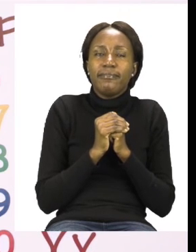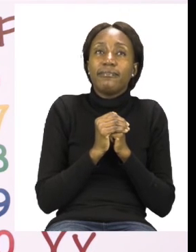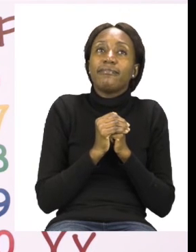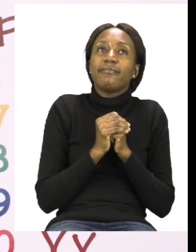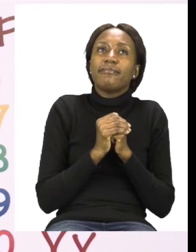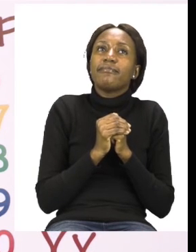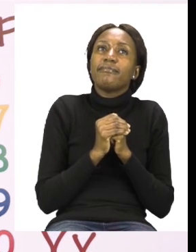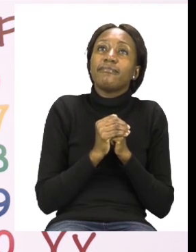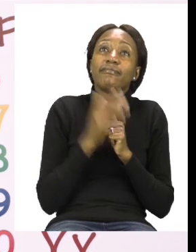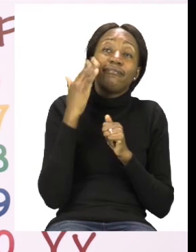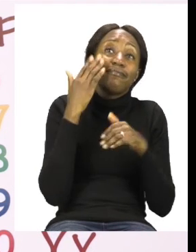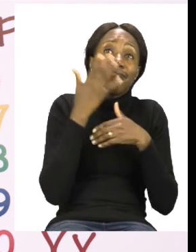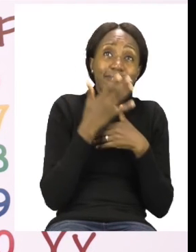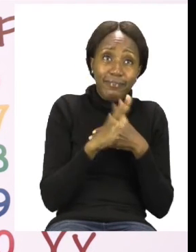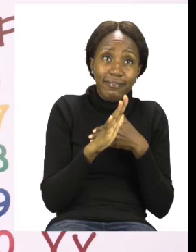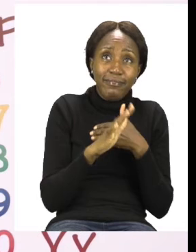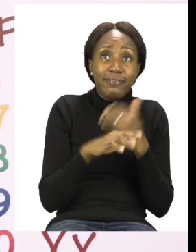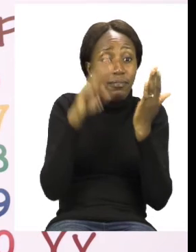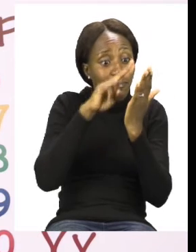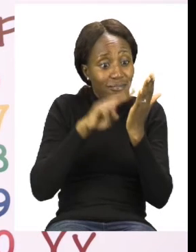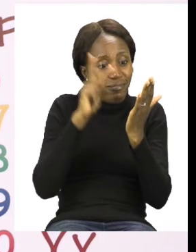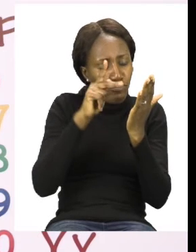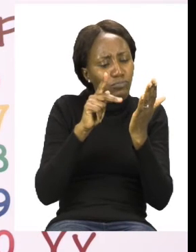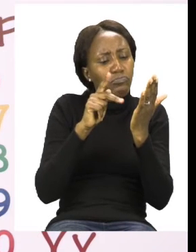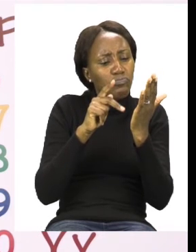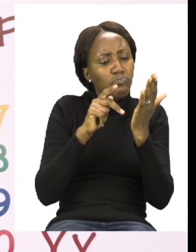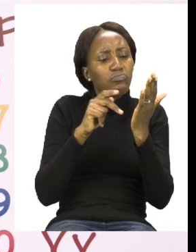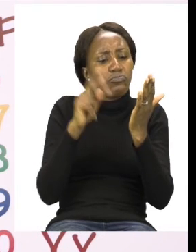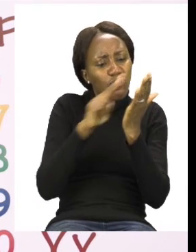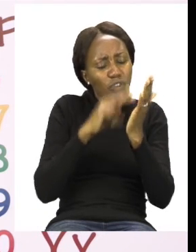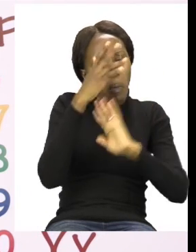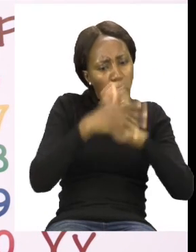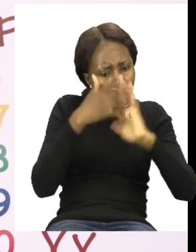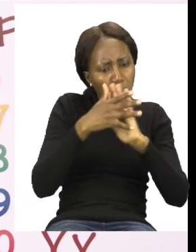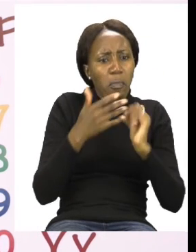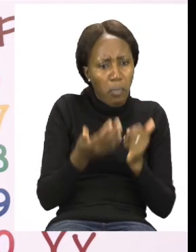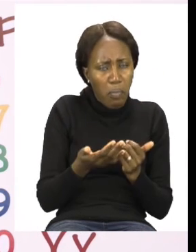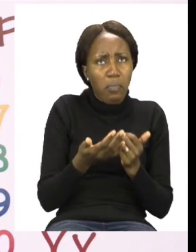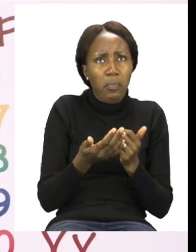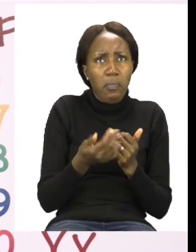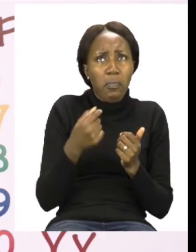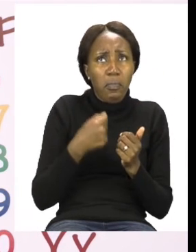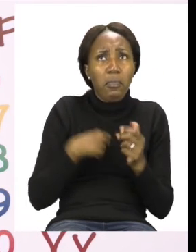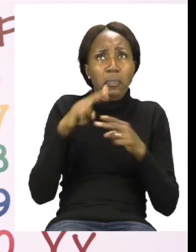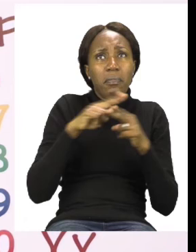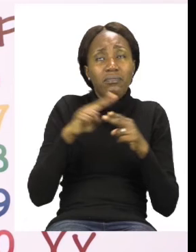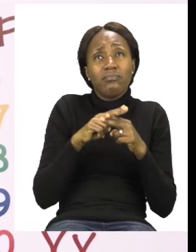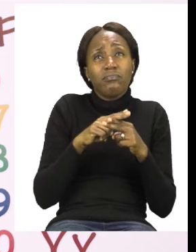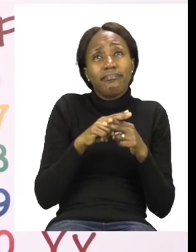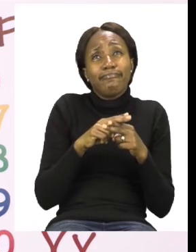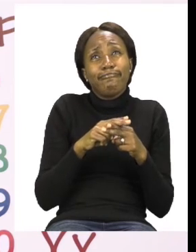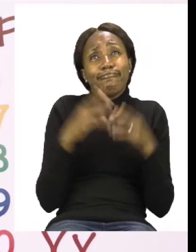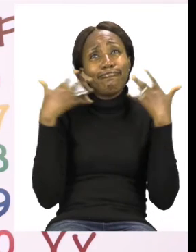then when you are done, read what you have written. I use the word cat, but you can use